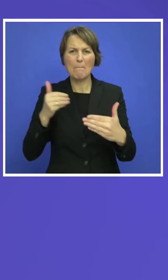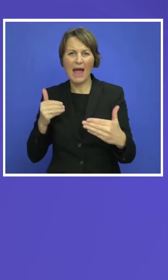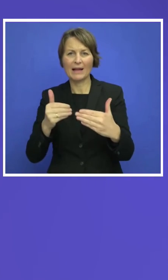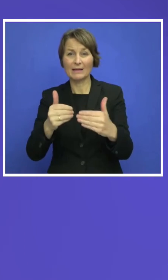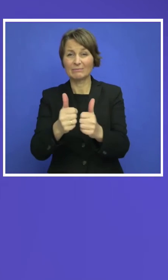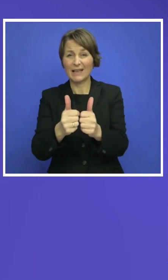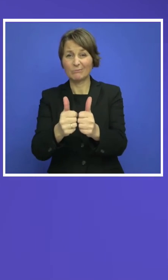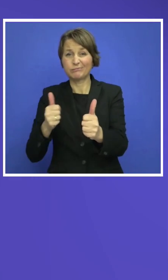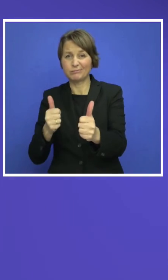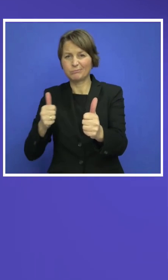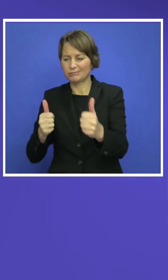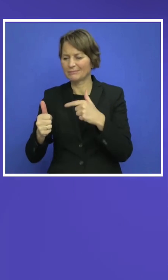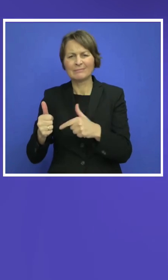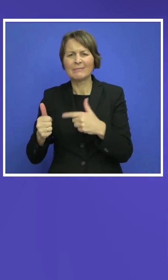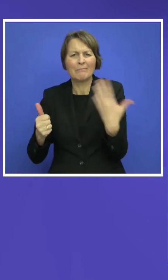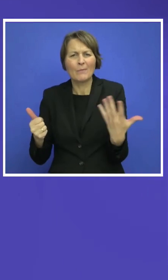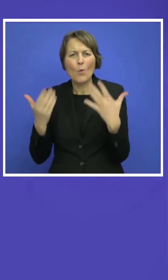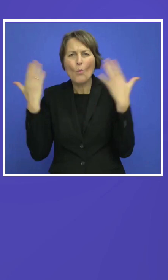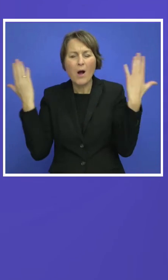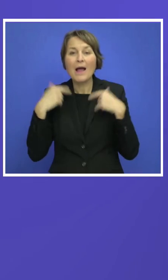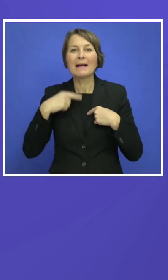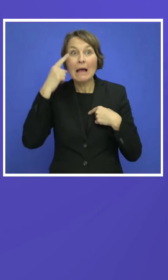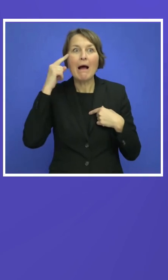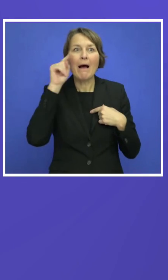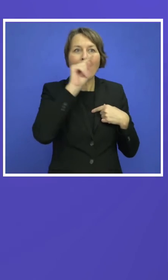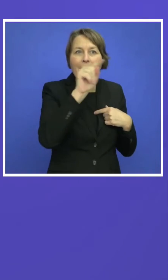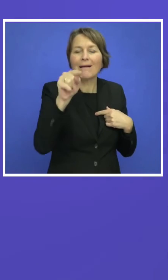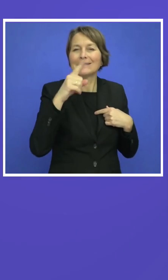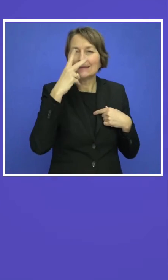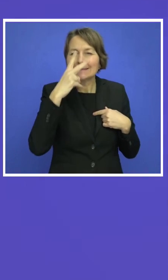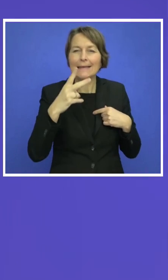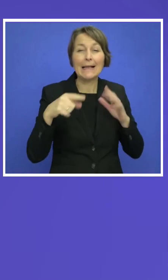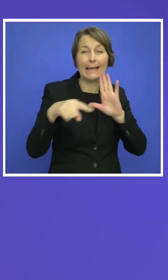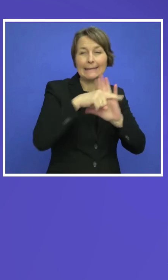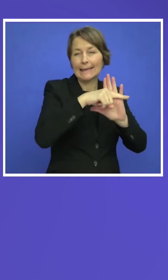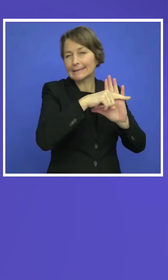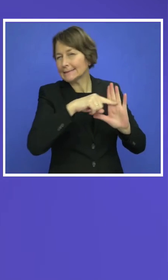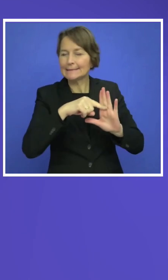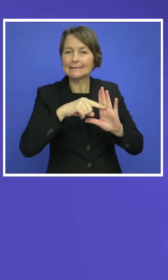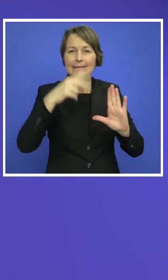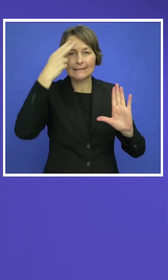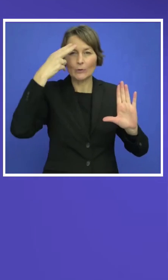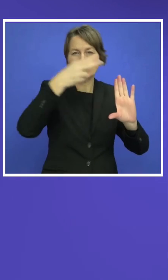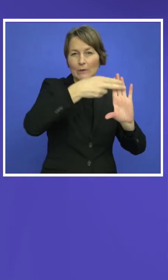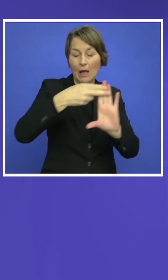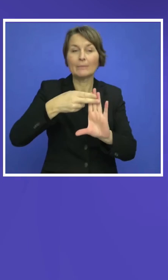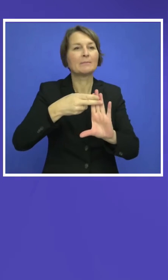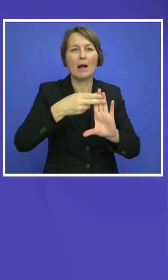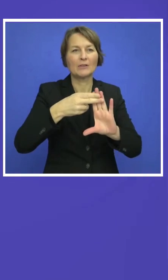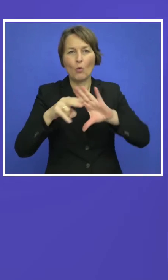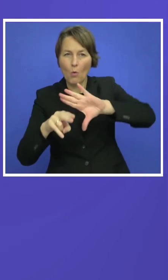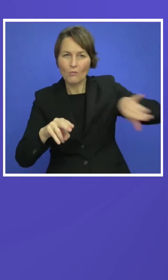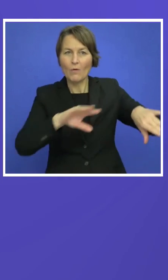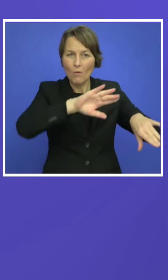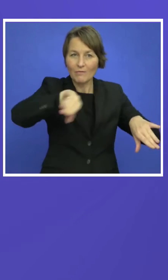detect them, to expose them, and actively break them so that both women and men can live up to their full